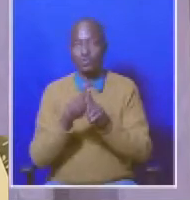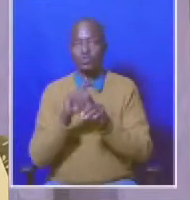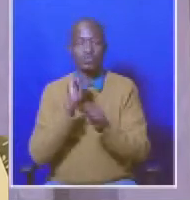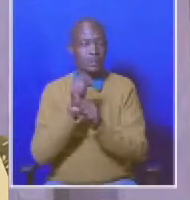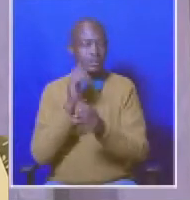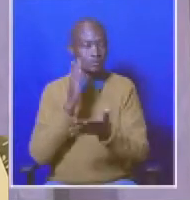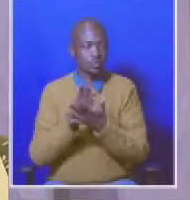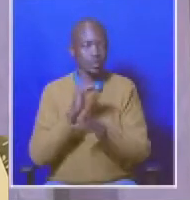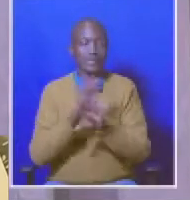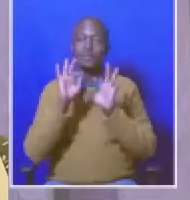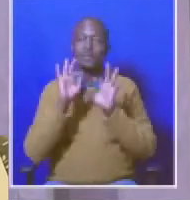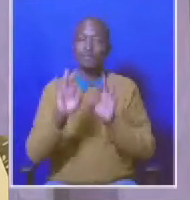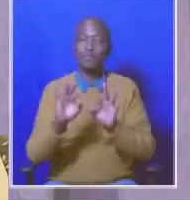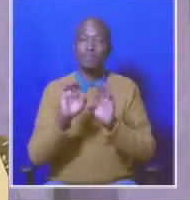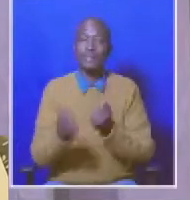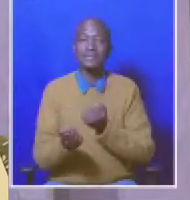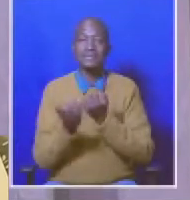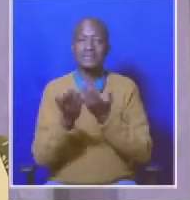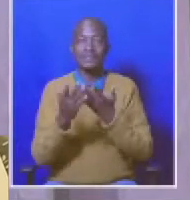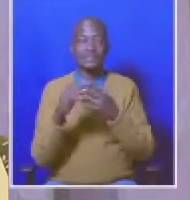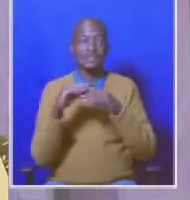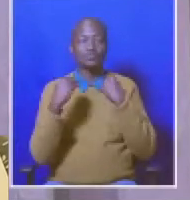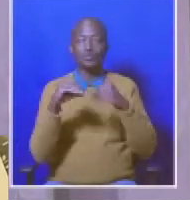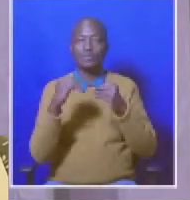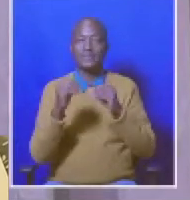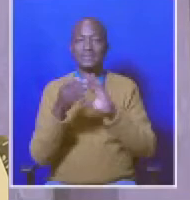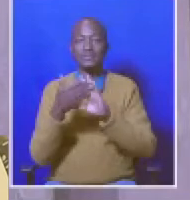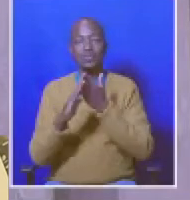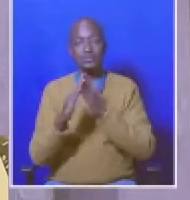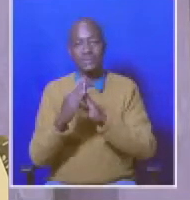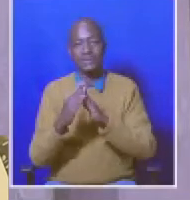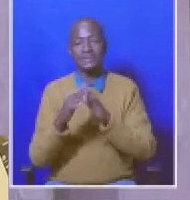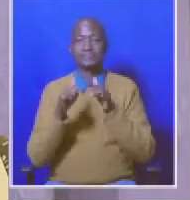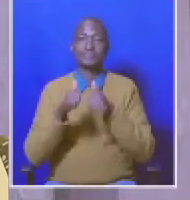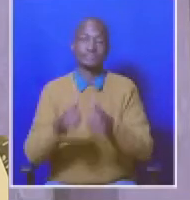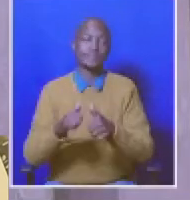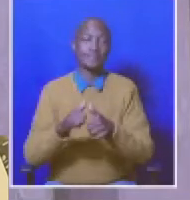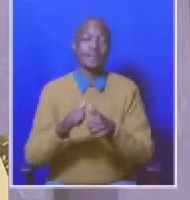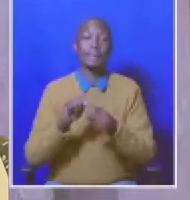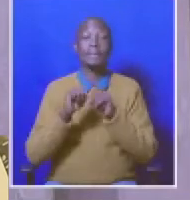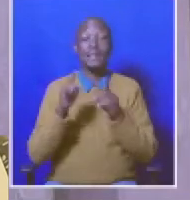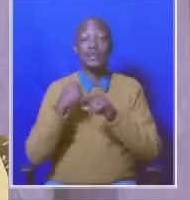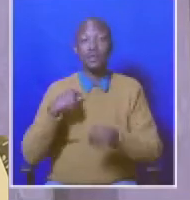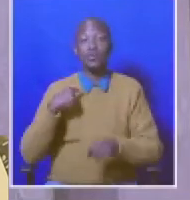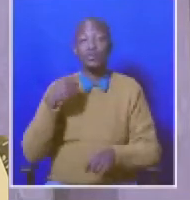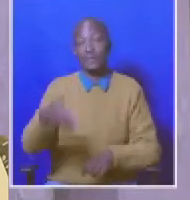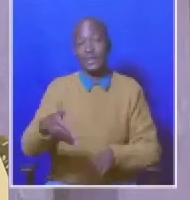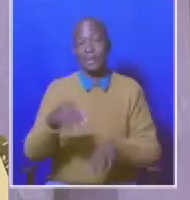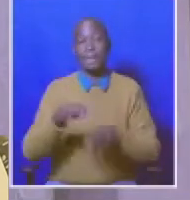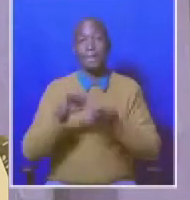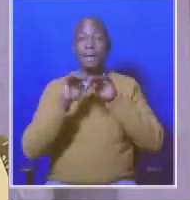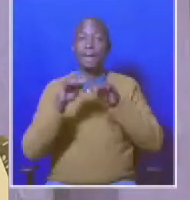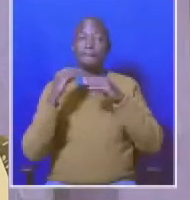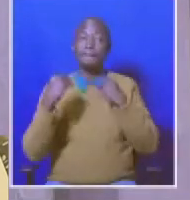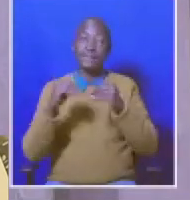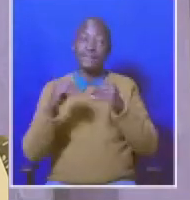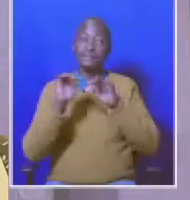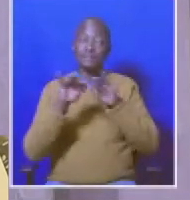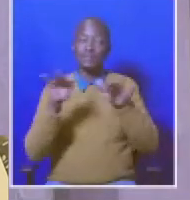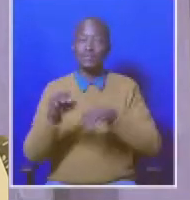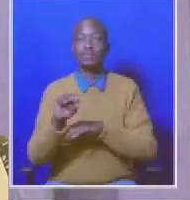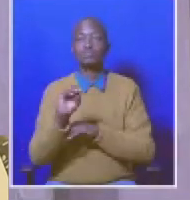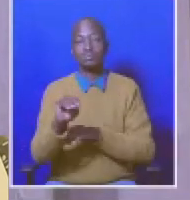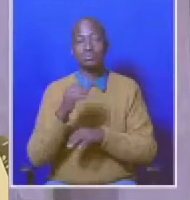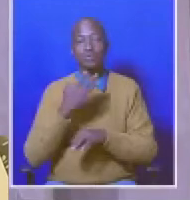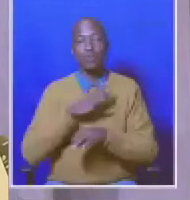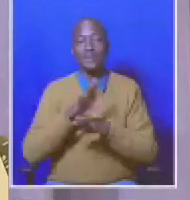proper services to business communities. In fact, when we were there, there were business people who wanted to invest in